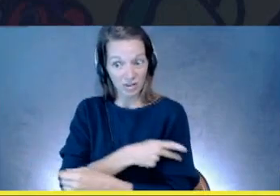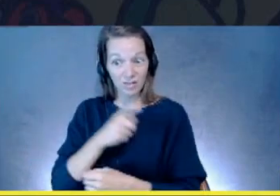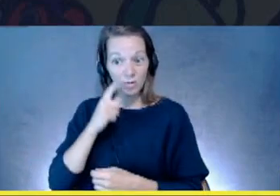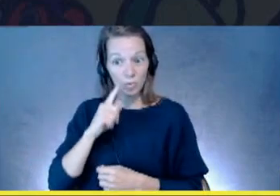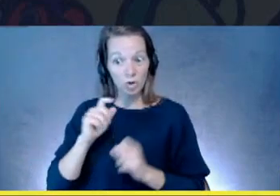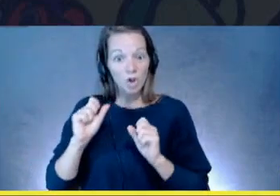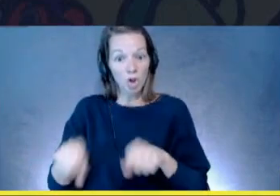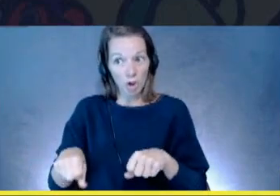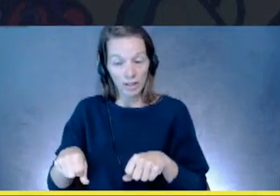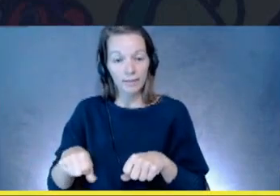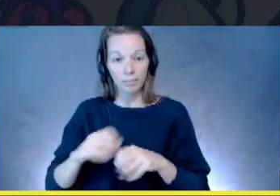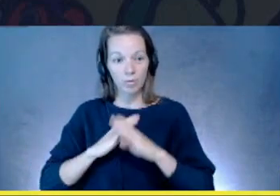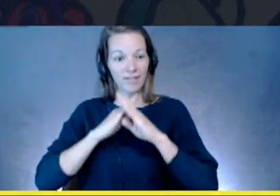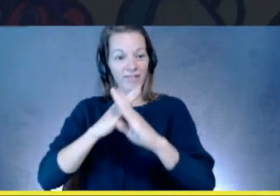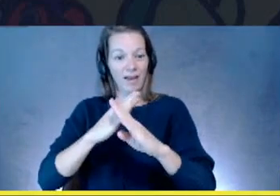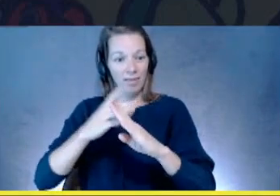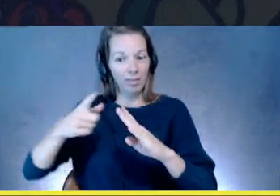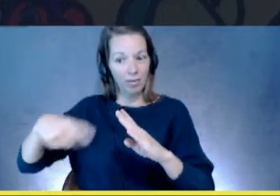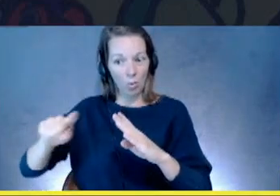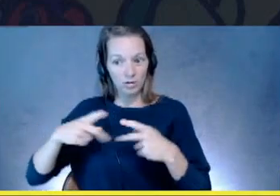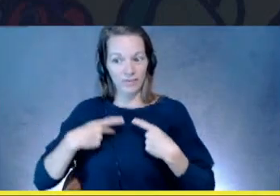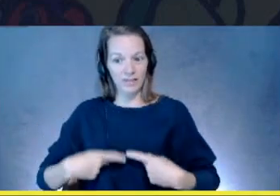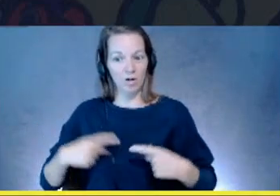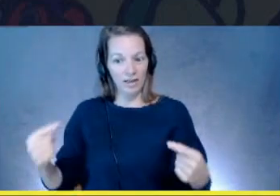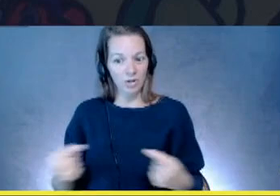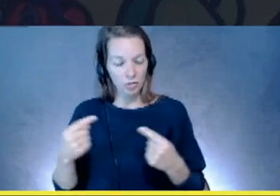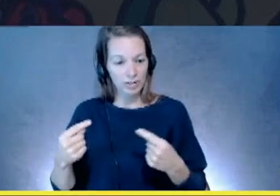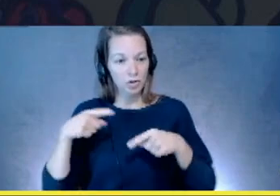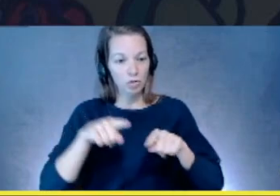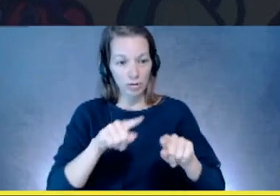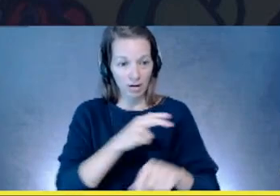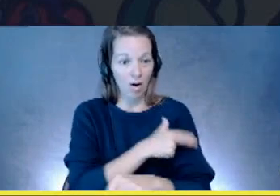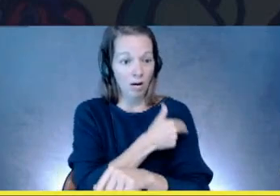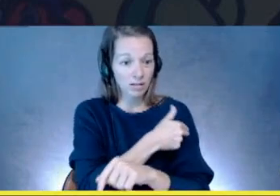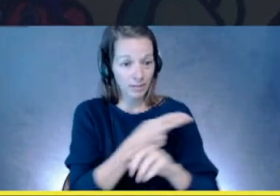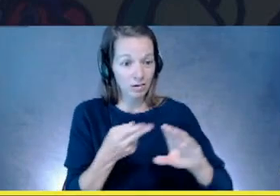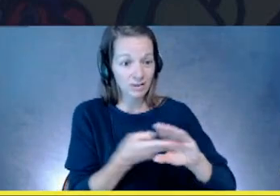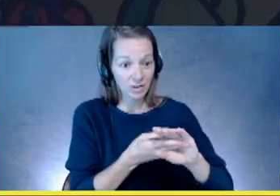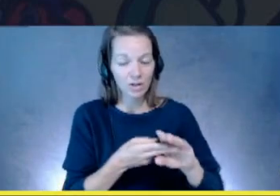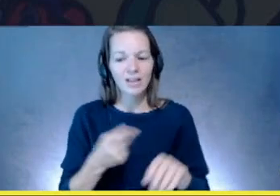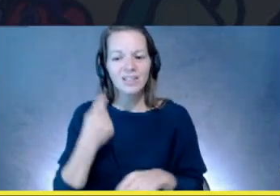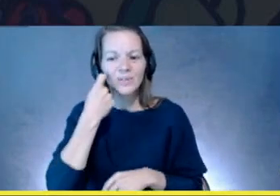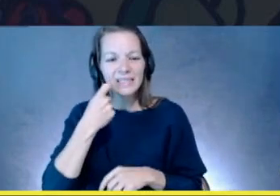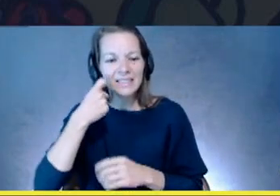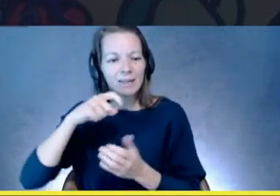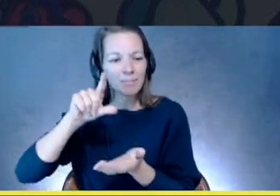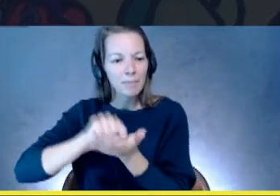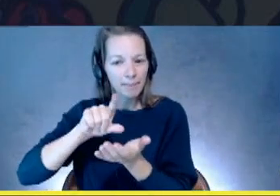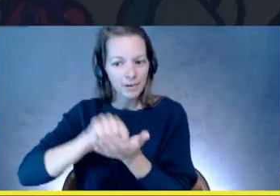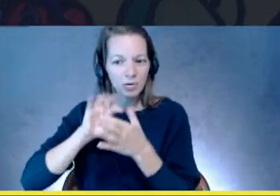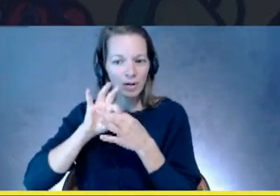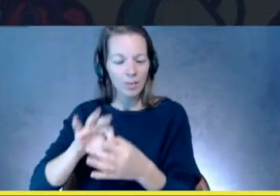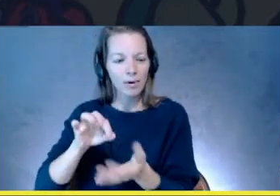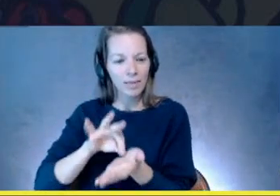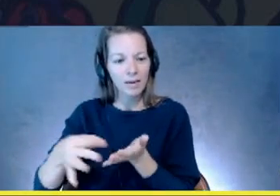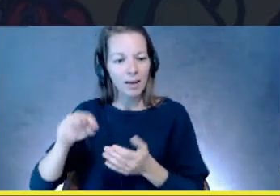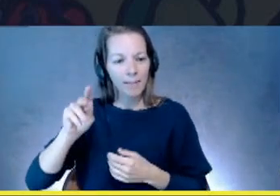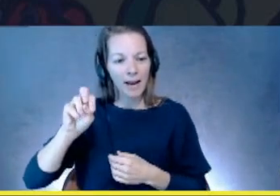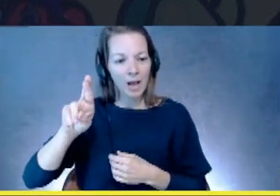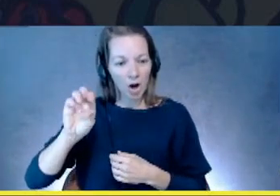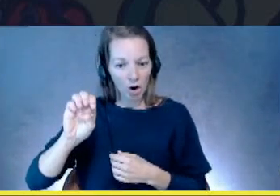while hospitalized. And recently, there has been a report published on Medicare patients, which suggests that up